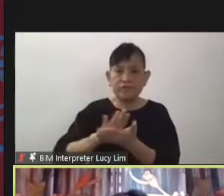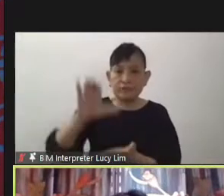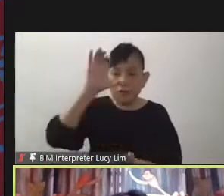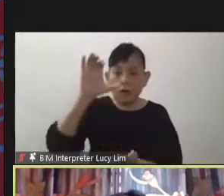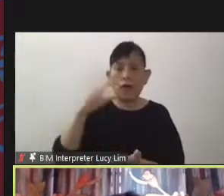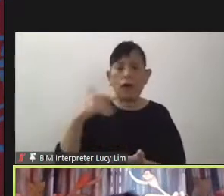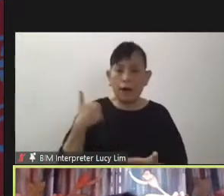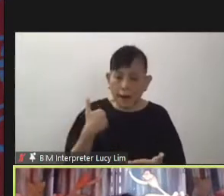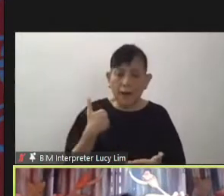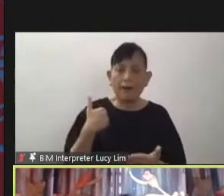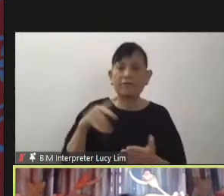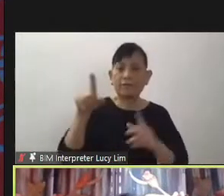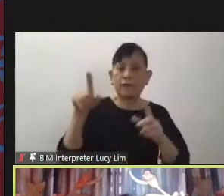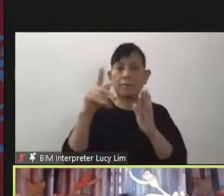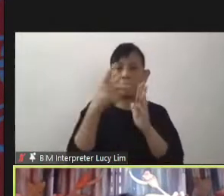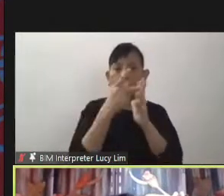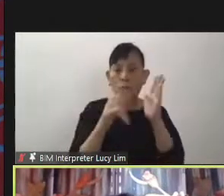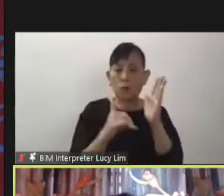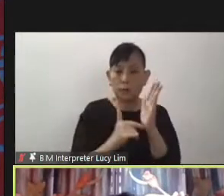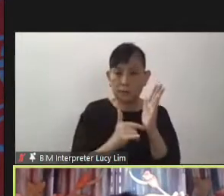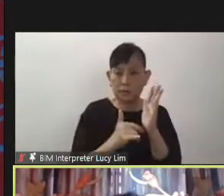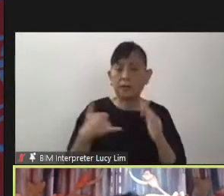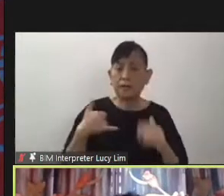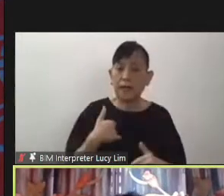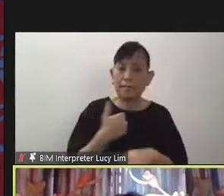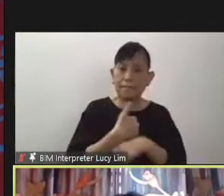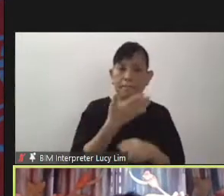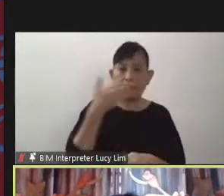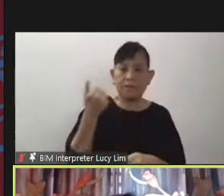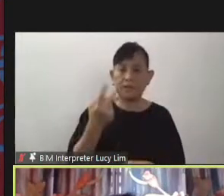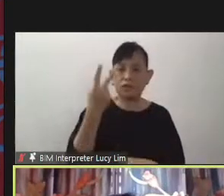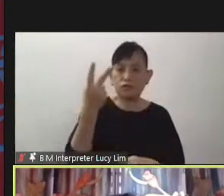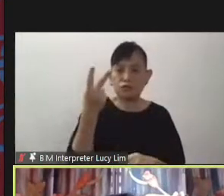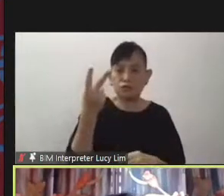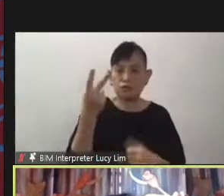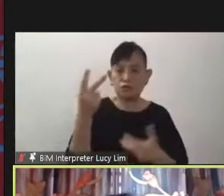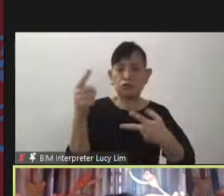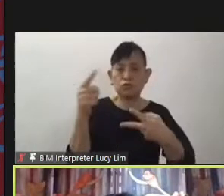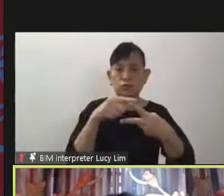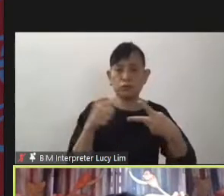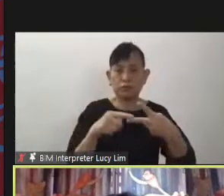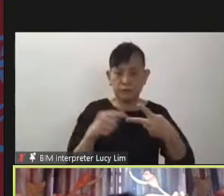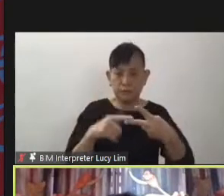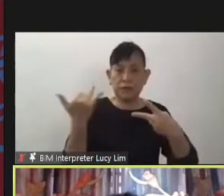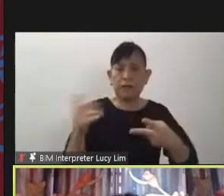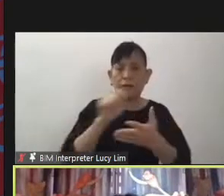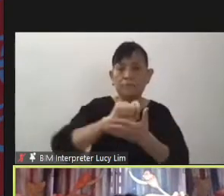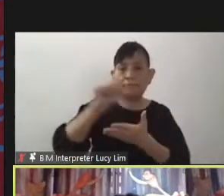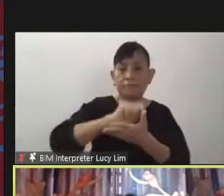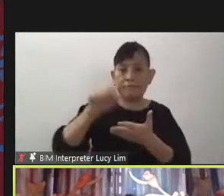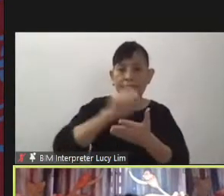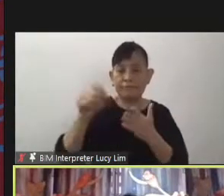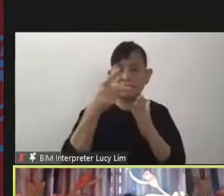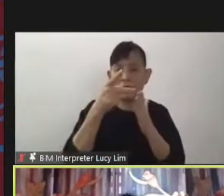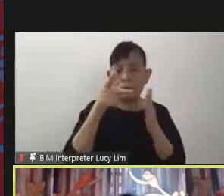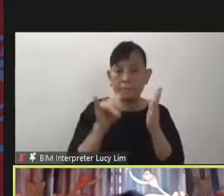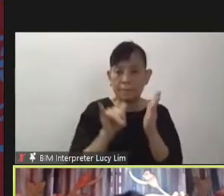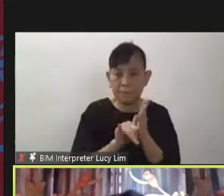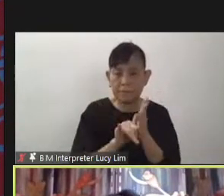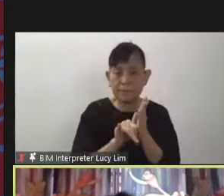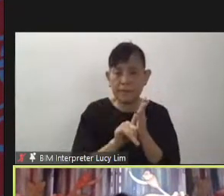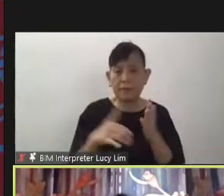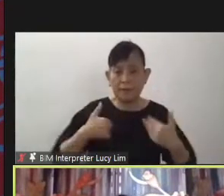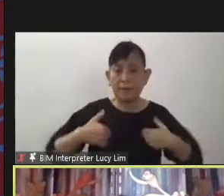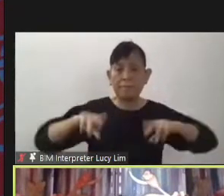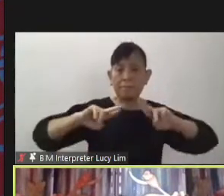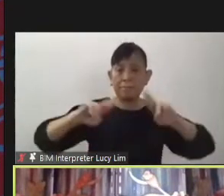misconduct policy. We do it in two phases. Firstly, we have a policy where we are currently drafting the policy. So when we already kind of prepare